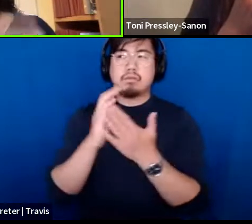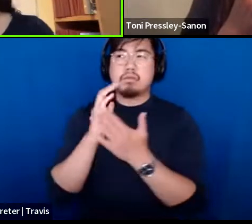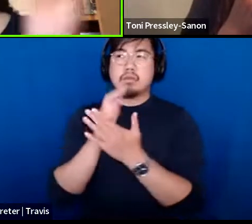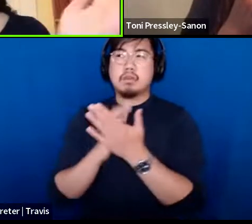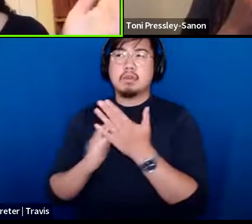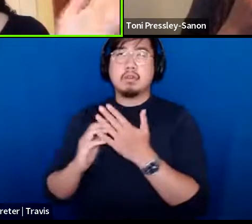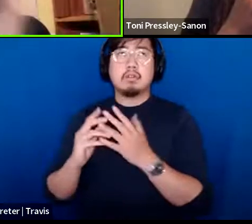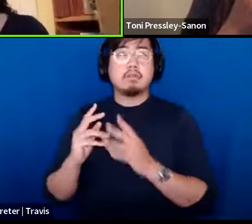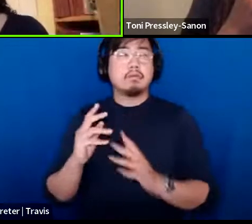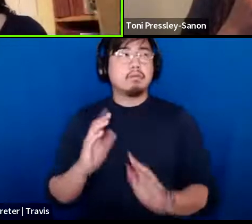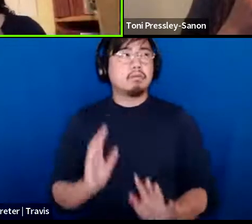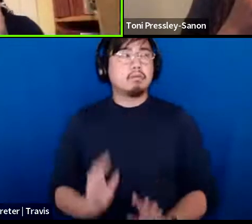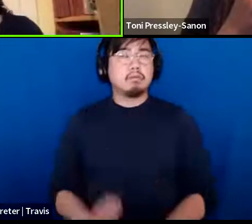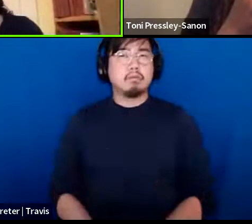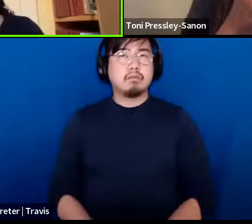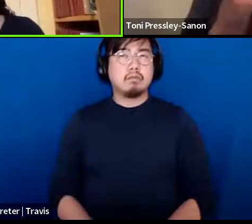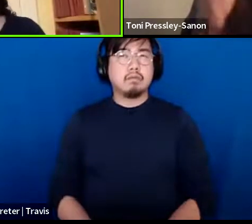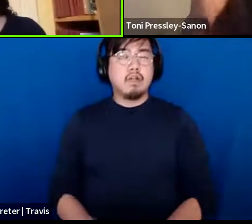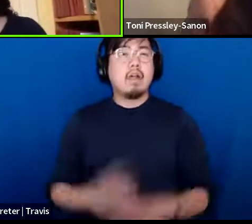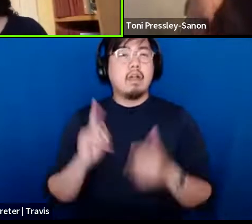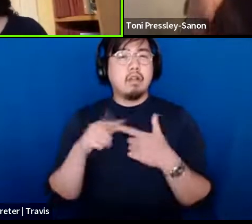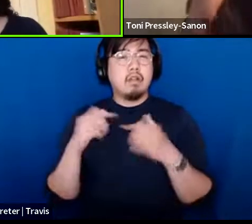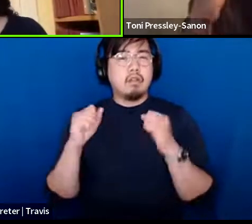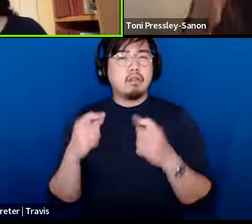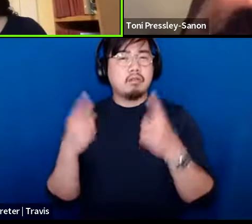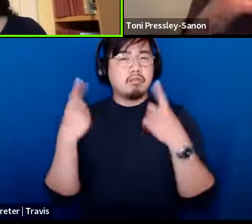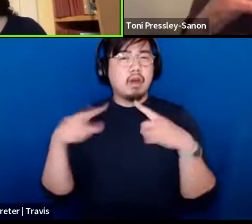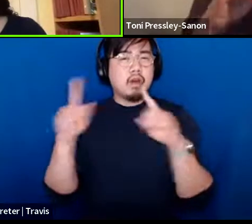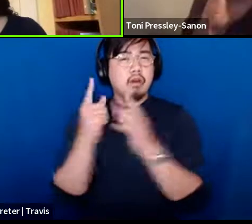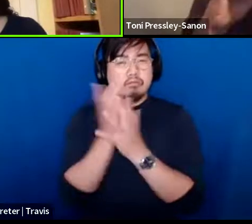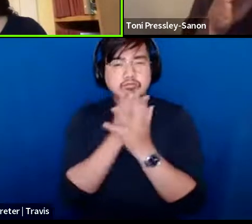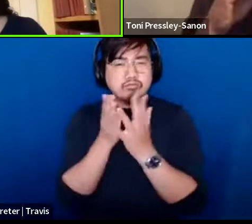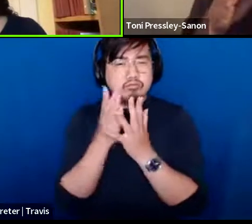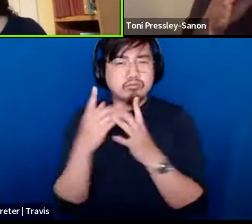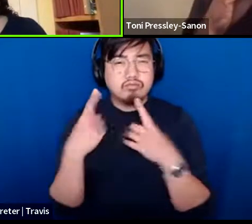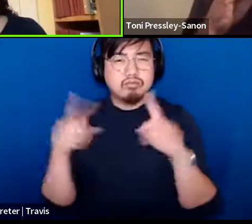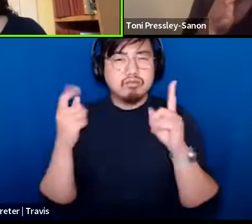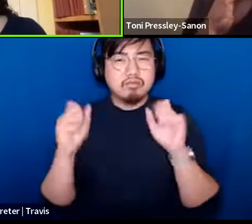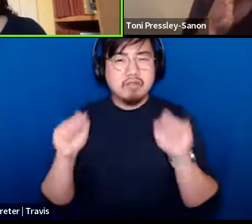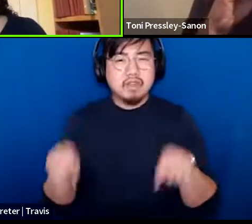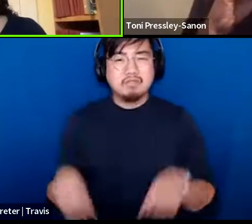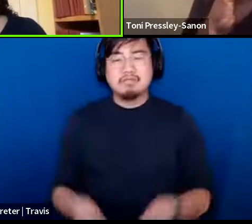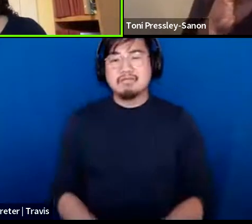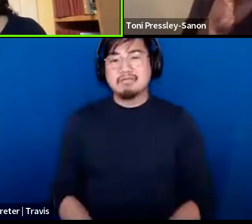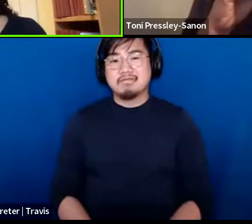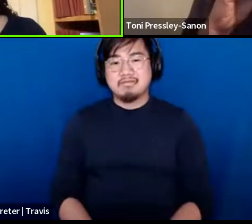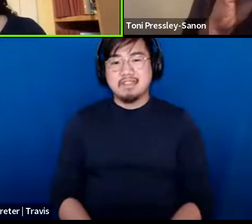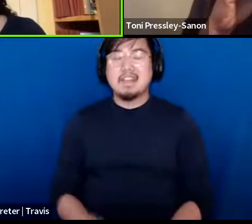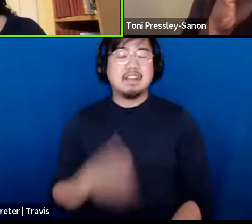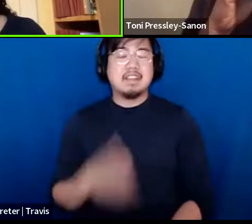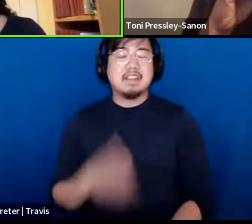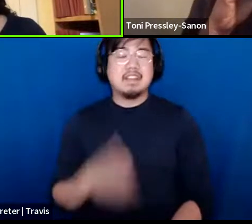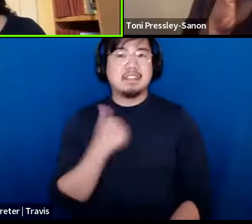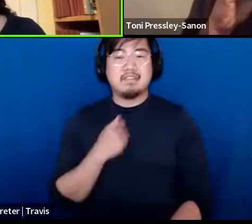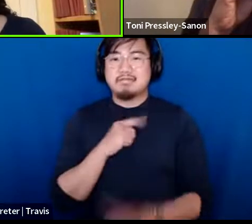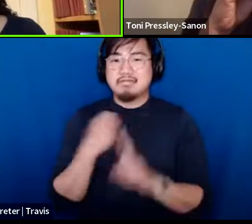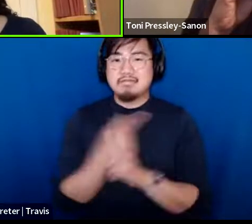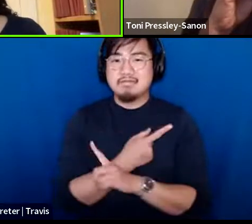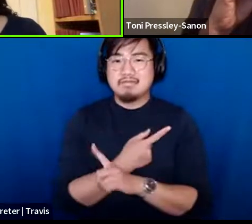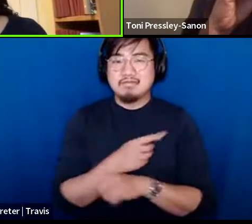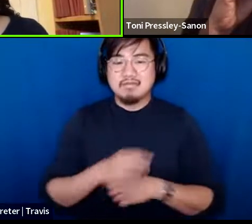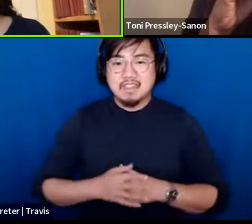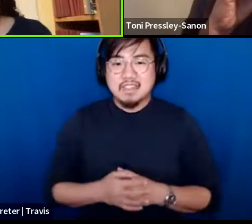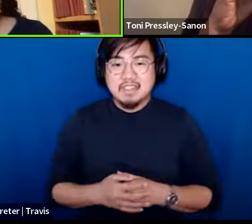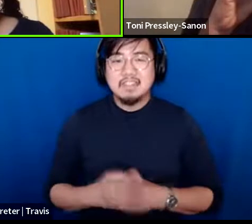this is a little bit of a non sequitur, and I apologize, but I want to just say that I saw the